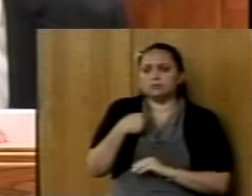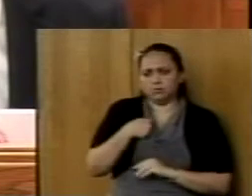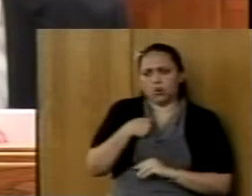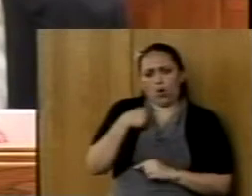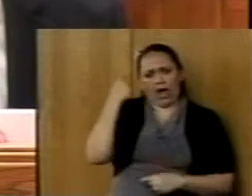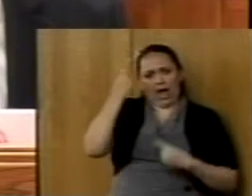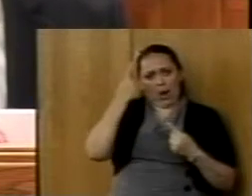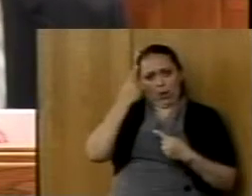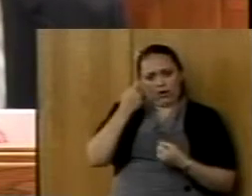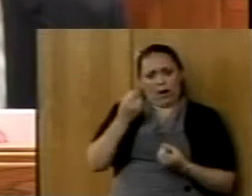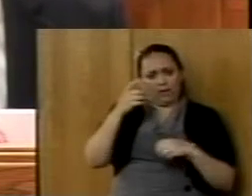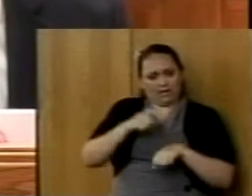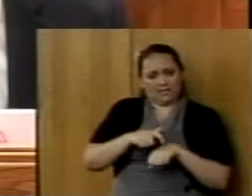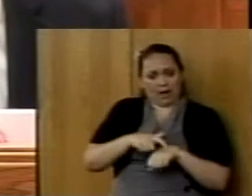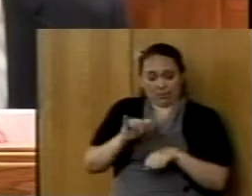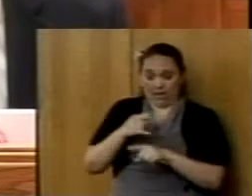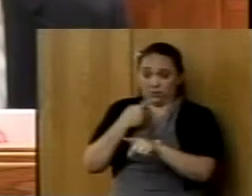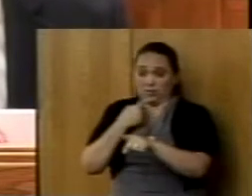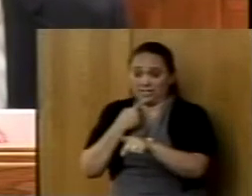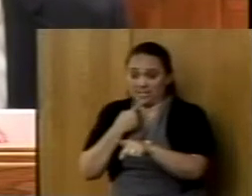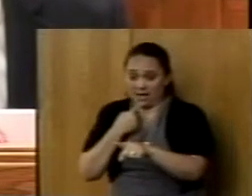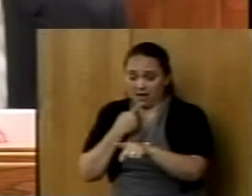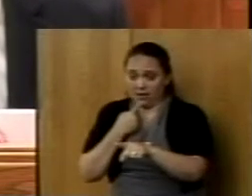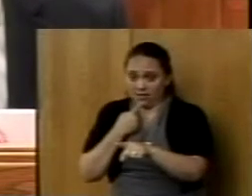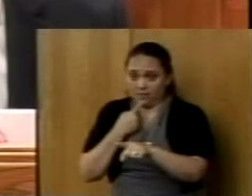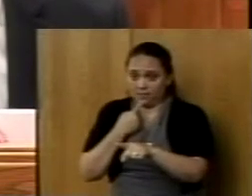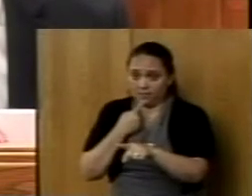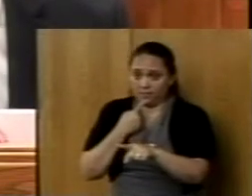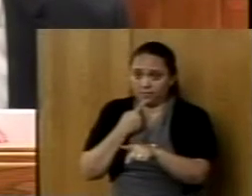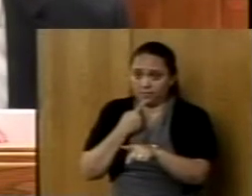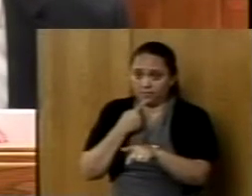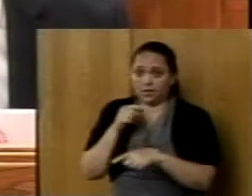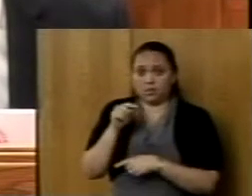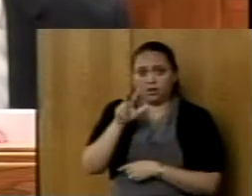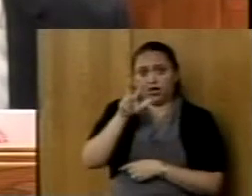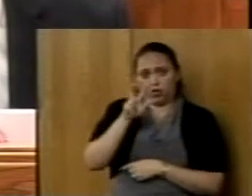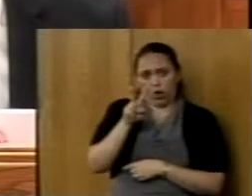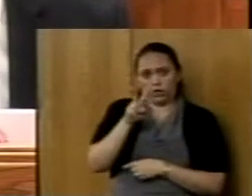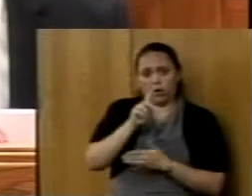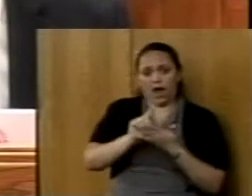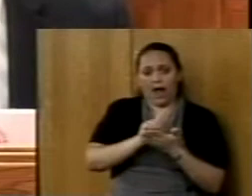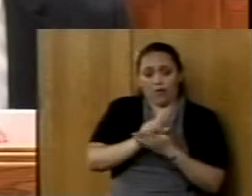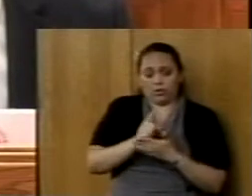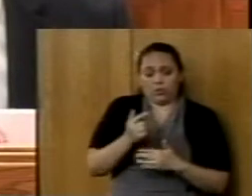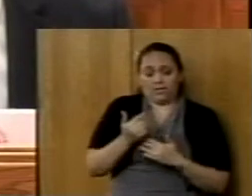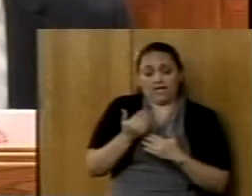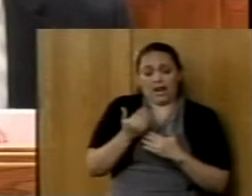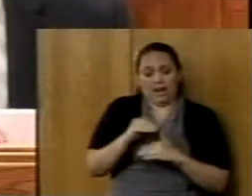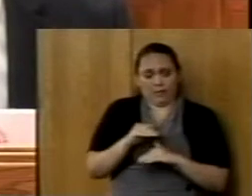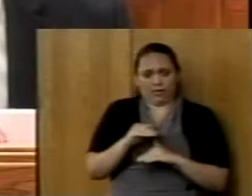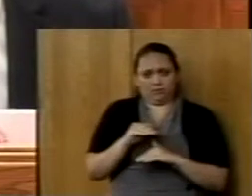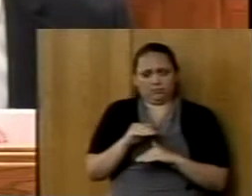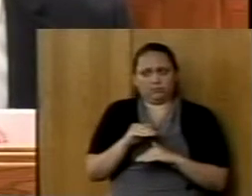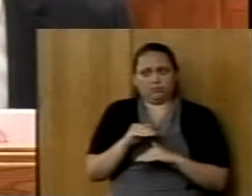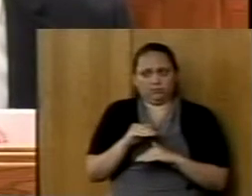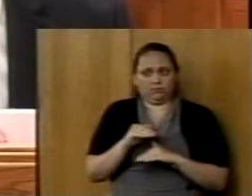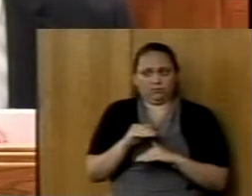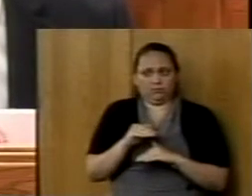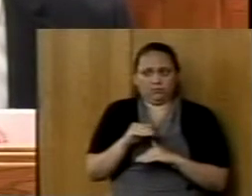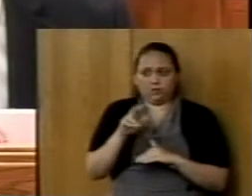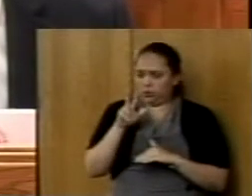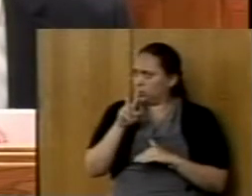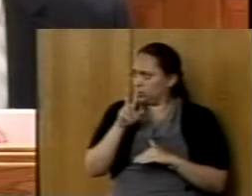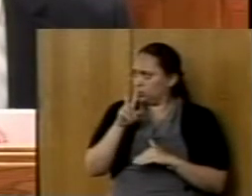like you're saying, that they were told that 32 hours was the limit. Excuse me, yeah.